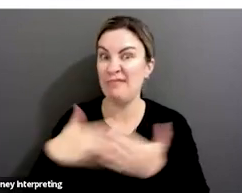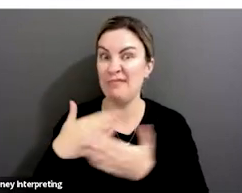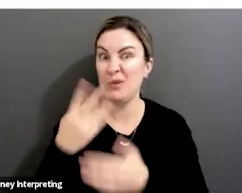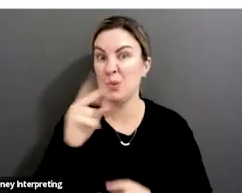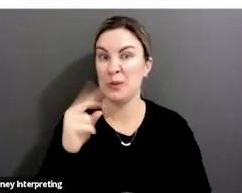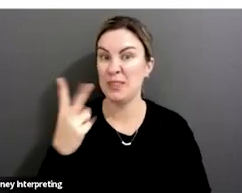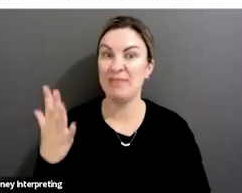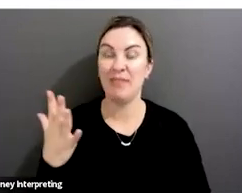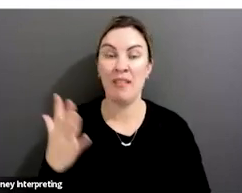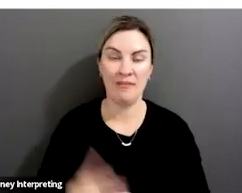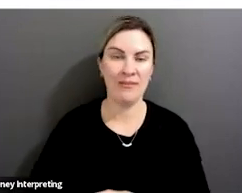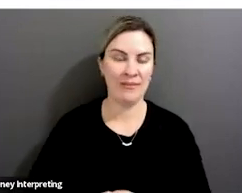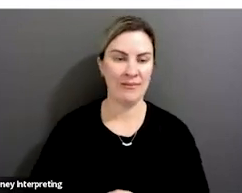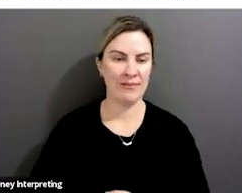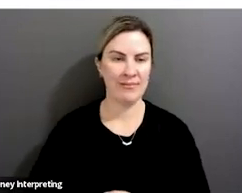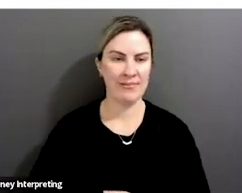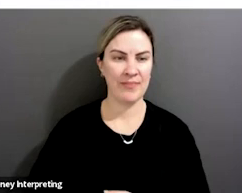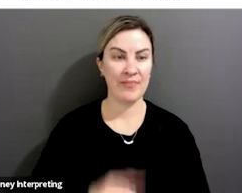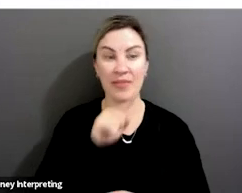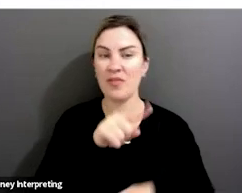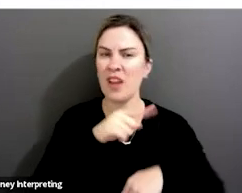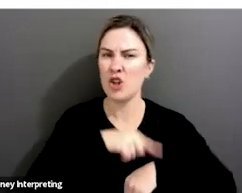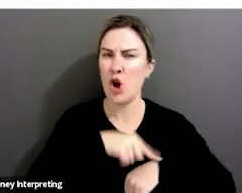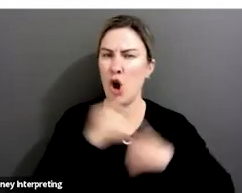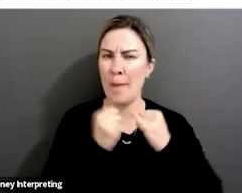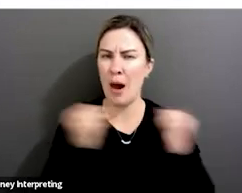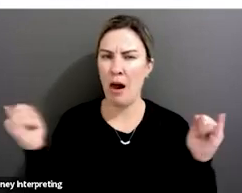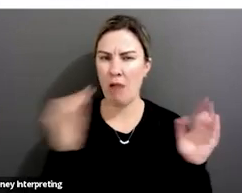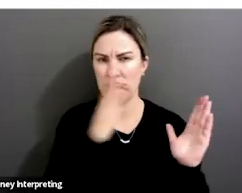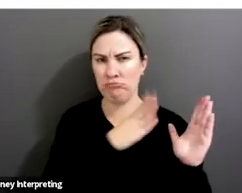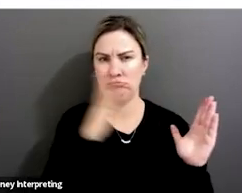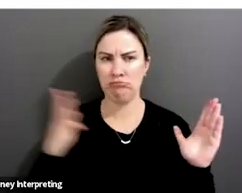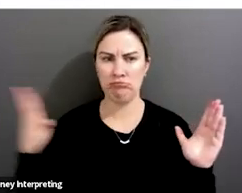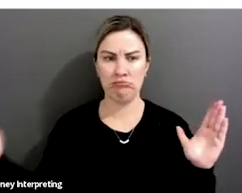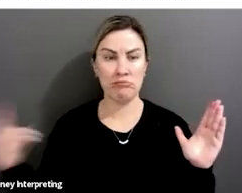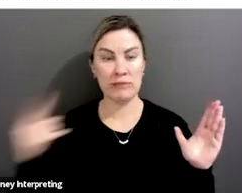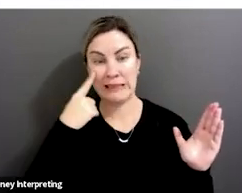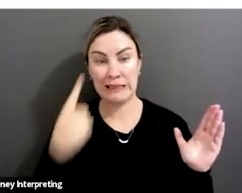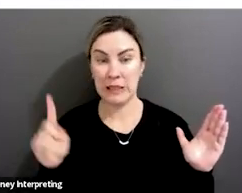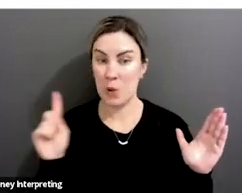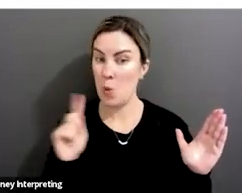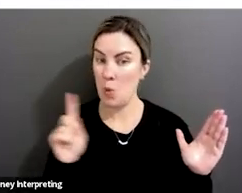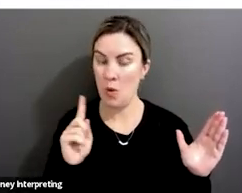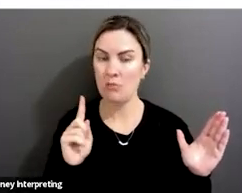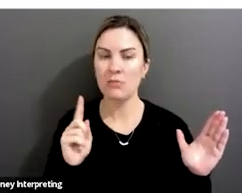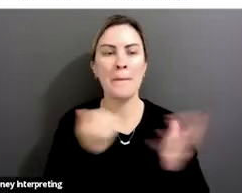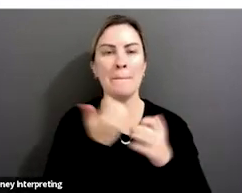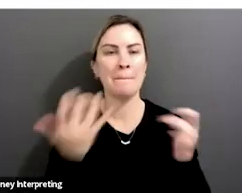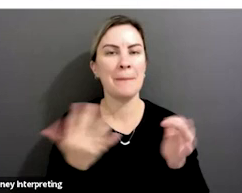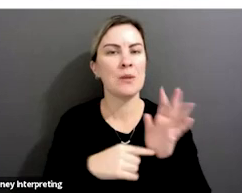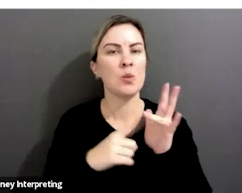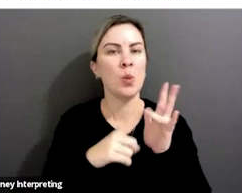2025. On this timeline, what you will see also is a number of tools